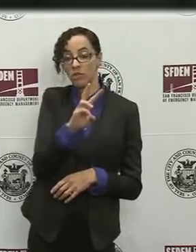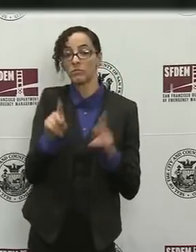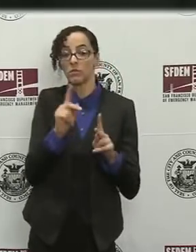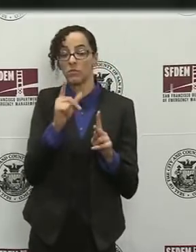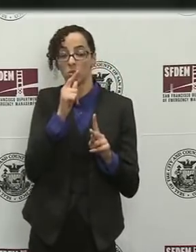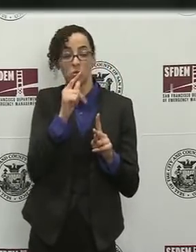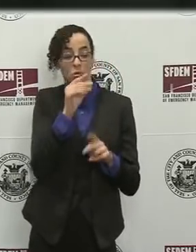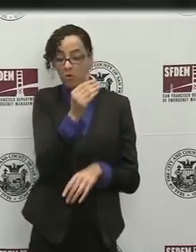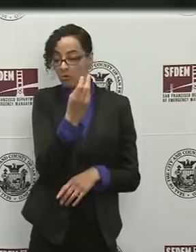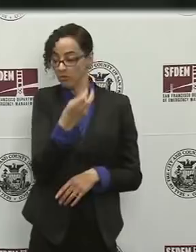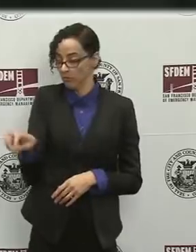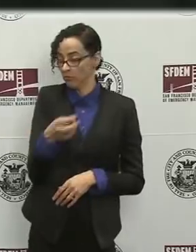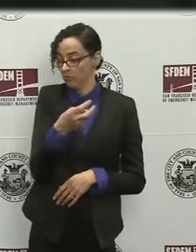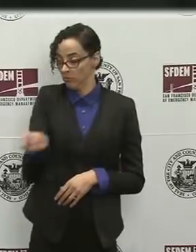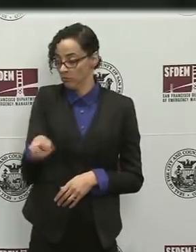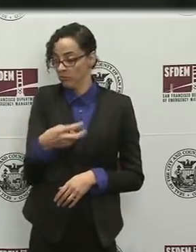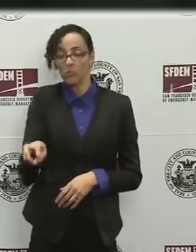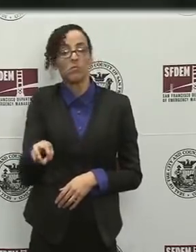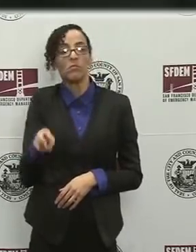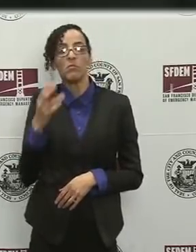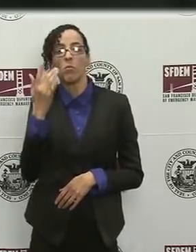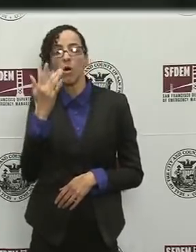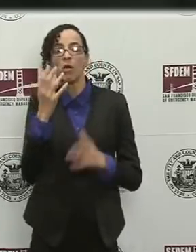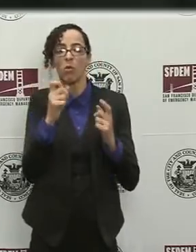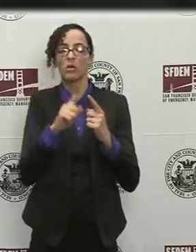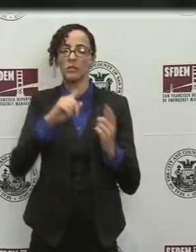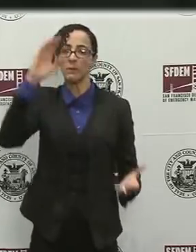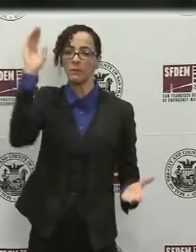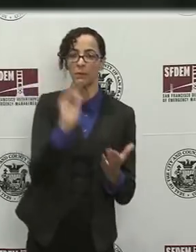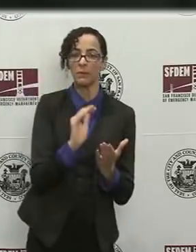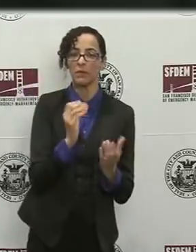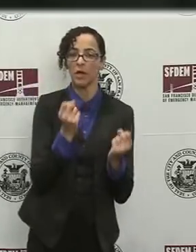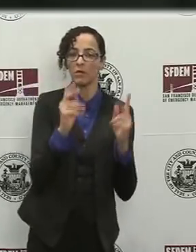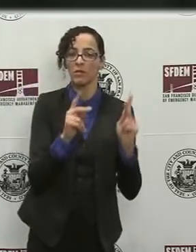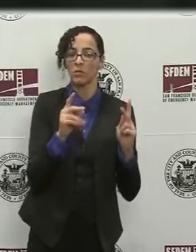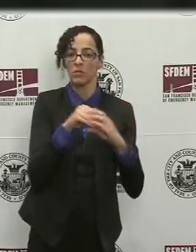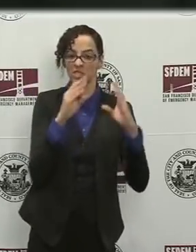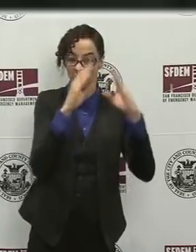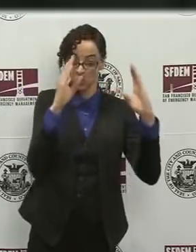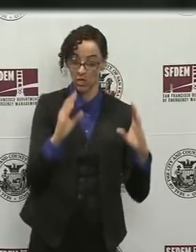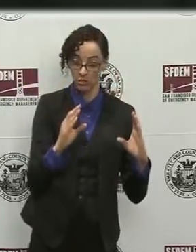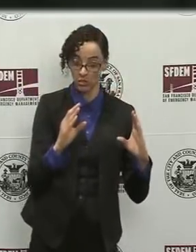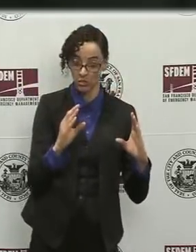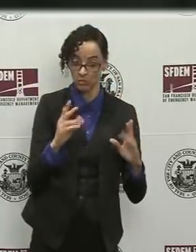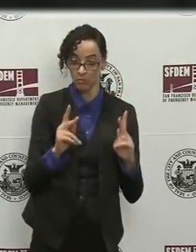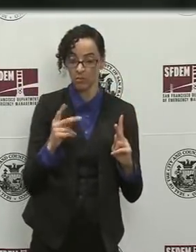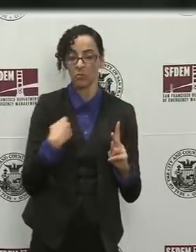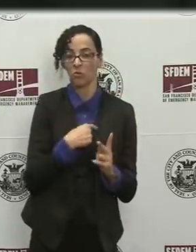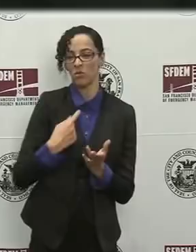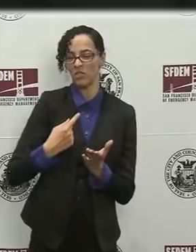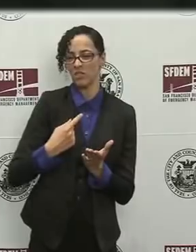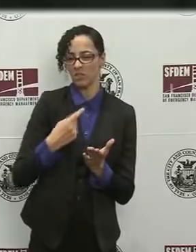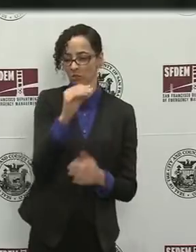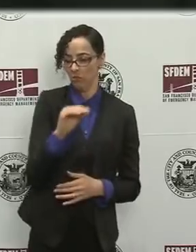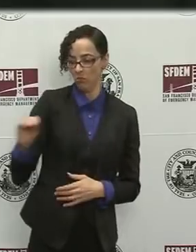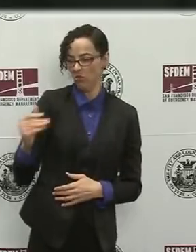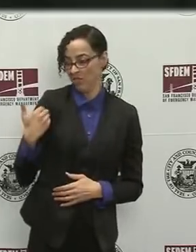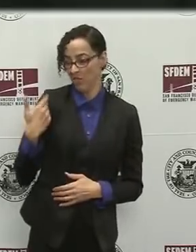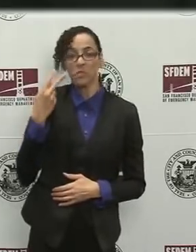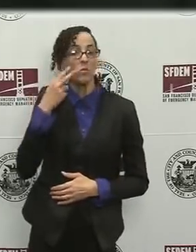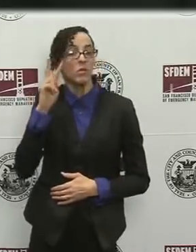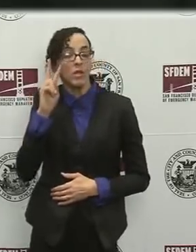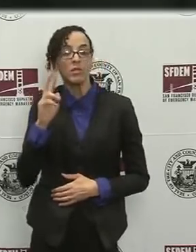to the adjustments that we've been making over the last couple of days, those individuals are being relocated to hotel